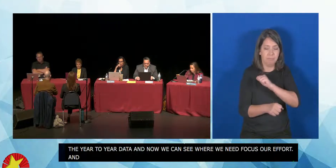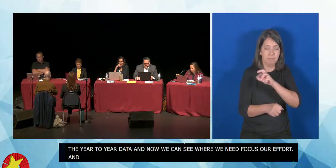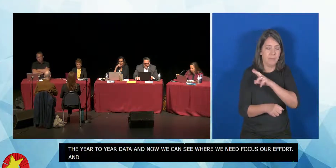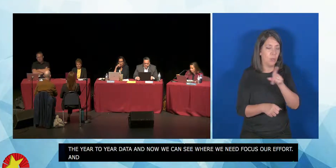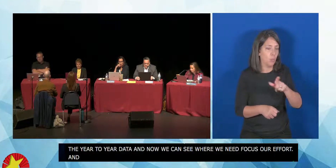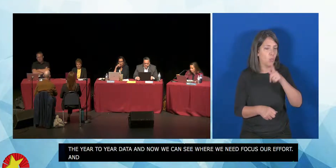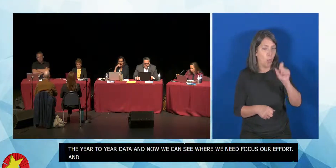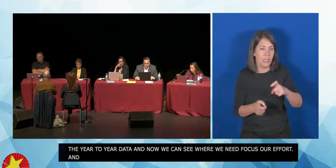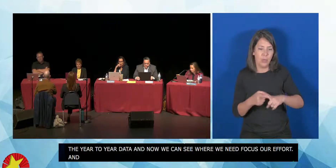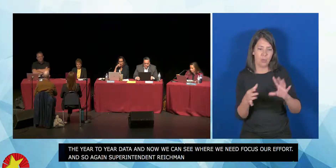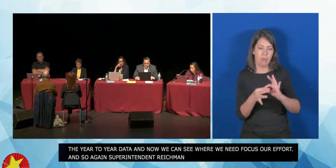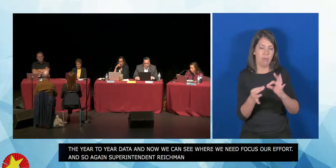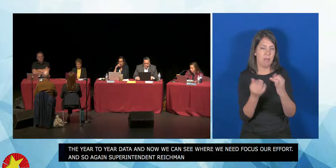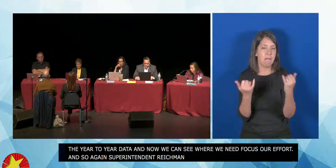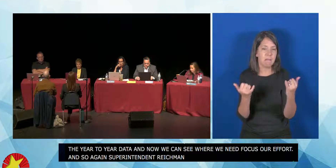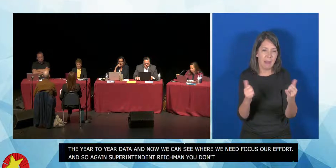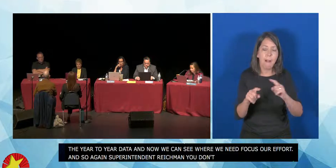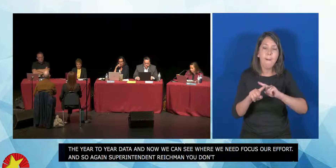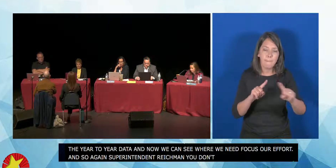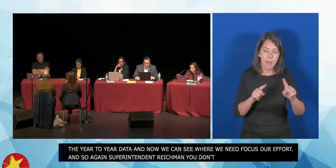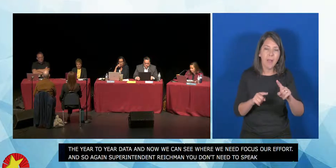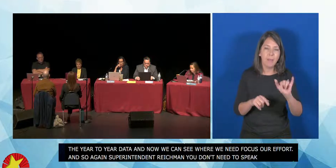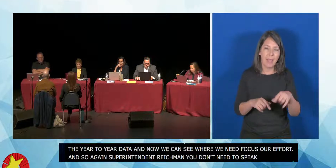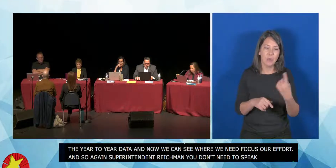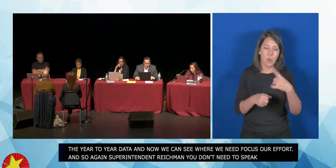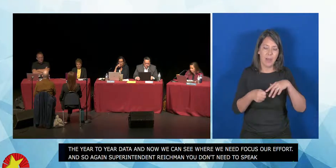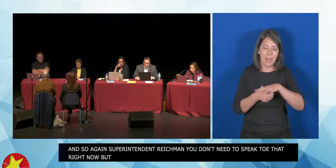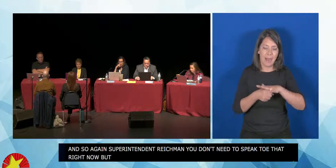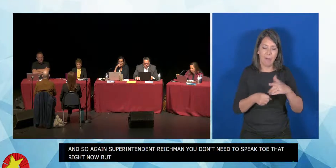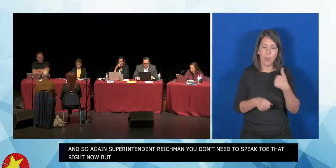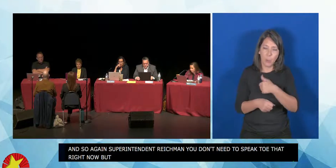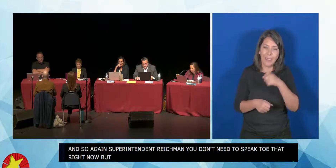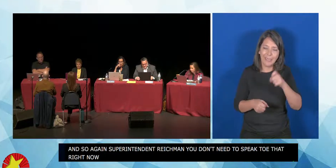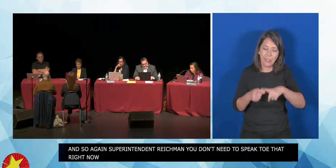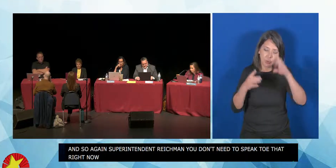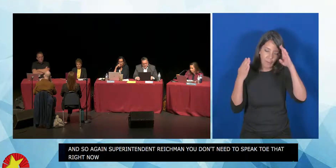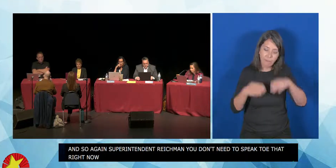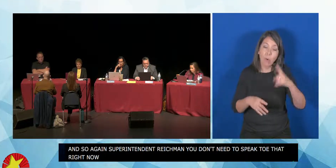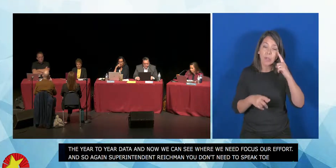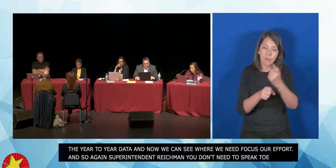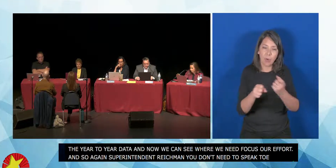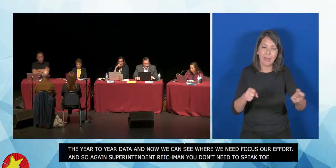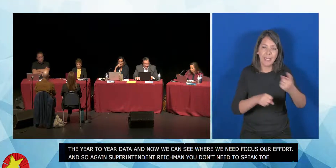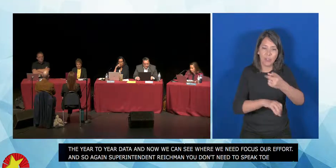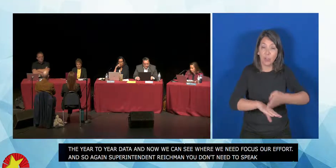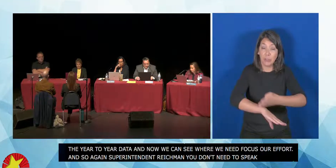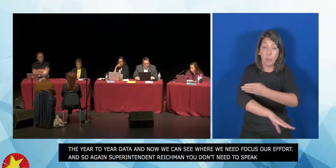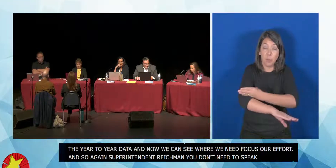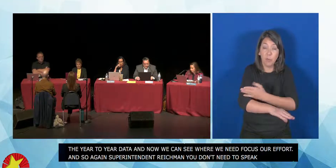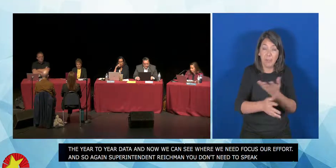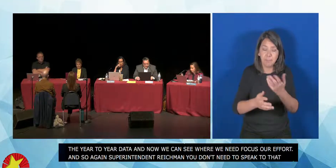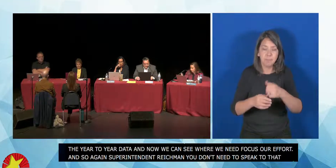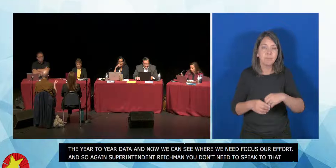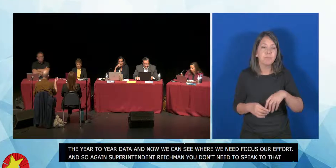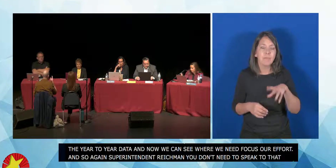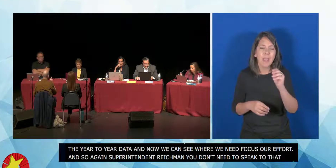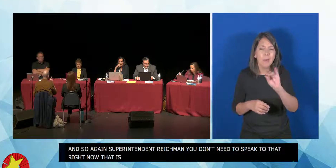now, but I mean, to me, that's one of the areas where we need to focus our efforts to improve for next year. I also would include,